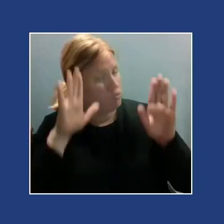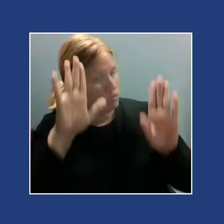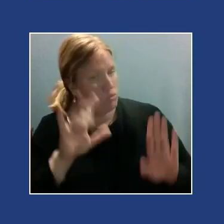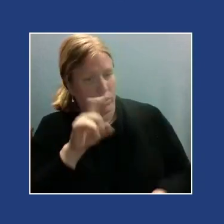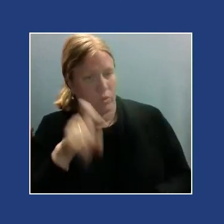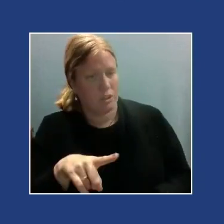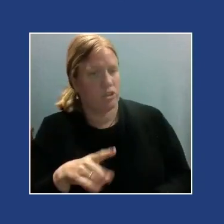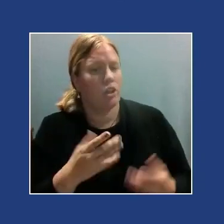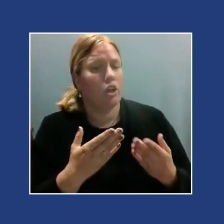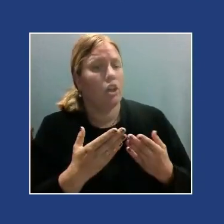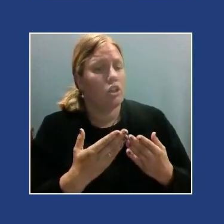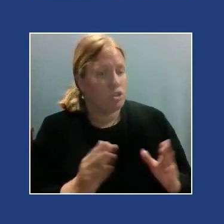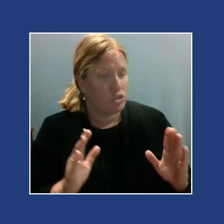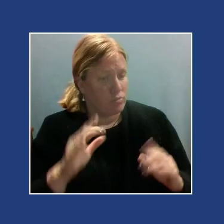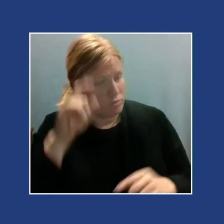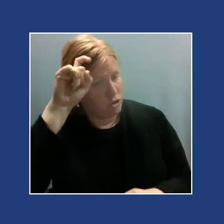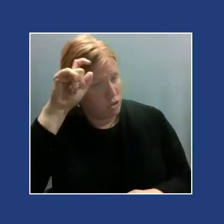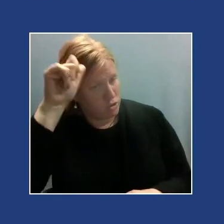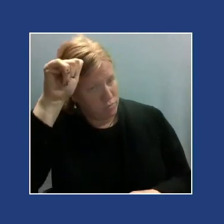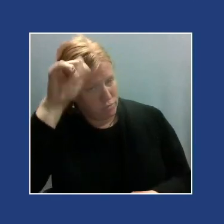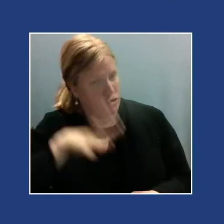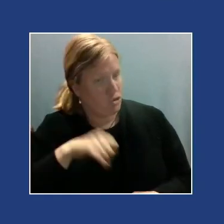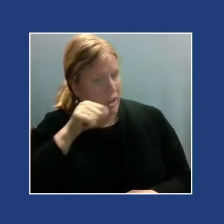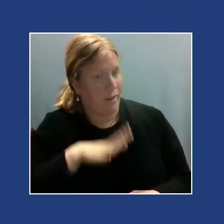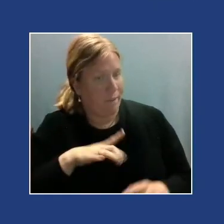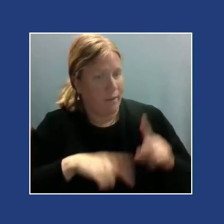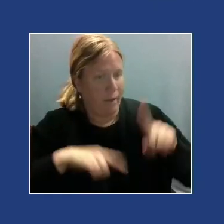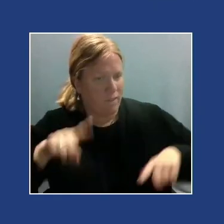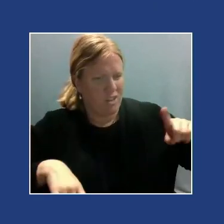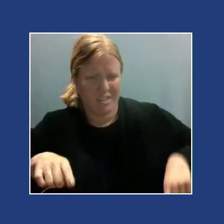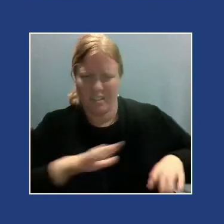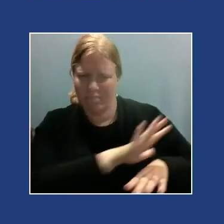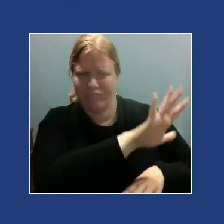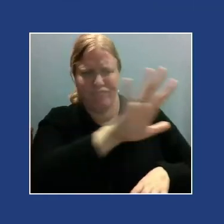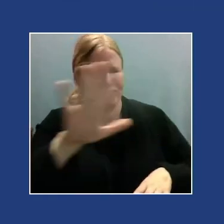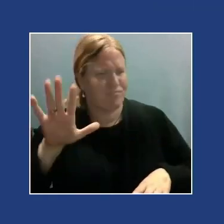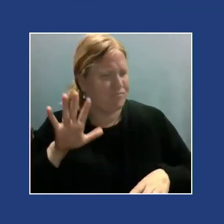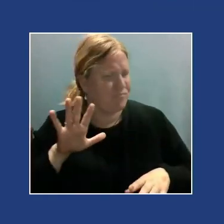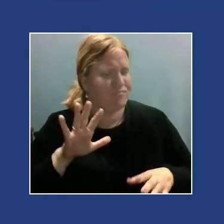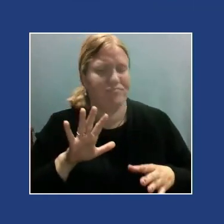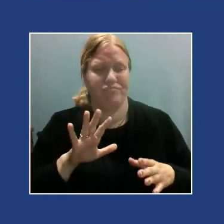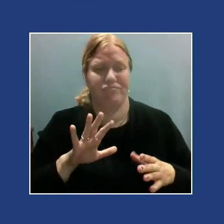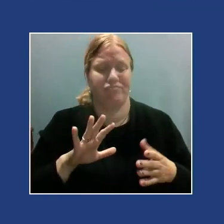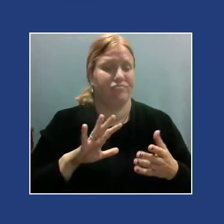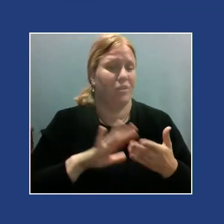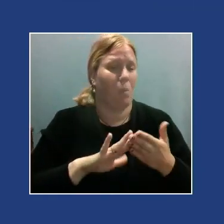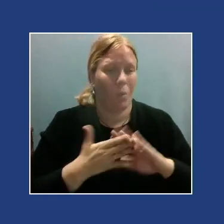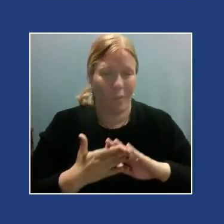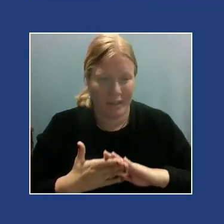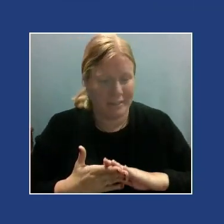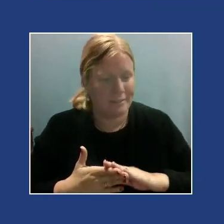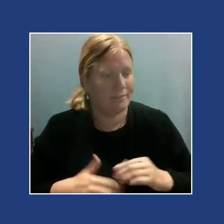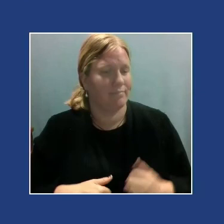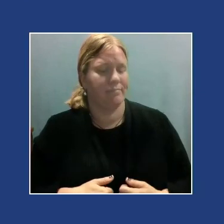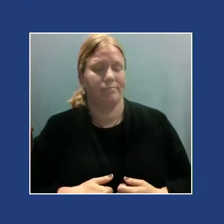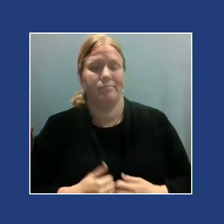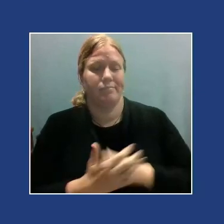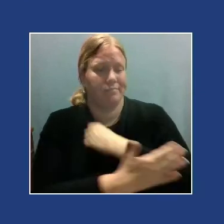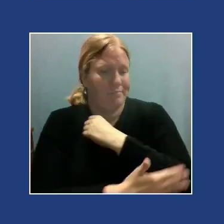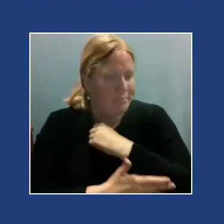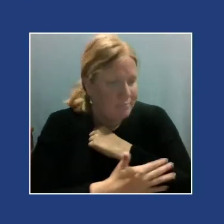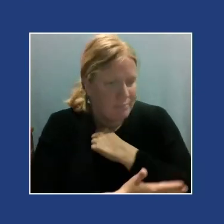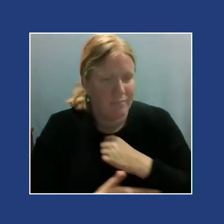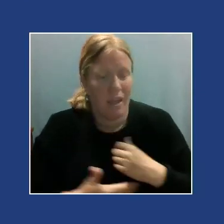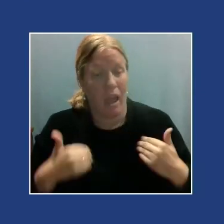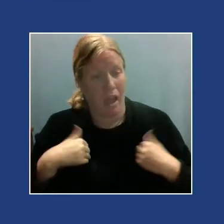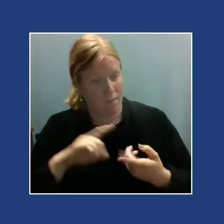has existed across history and across civilizations. I have a friend who's a historian who published a